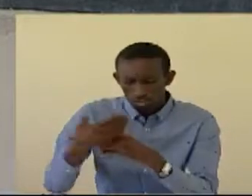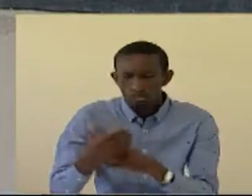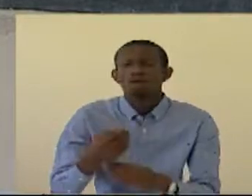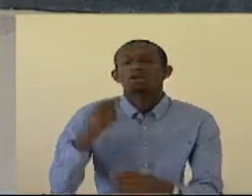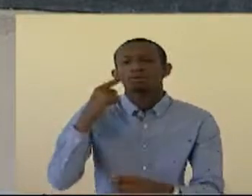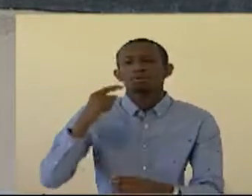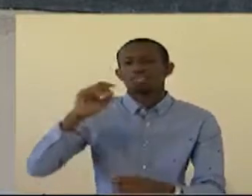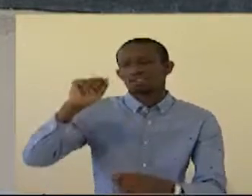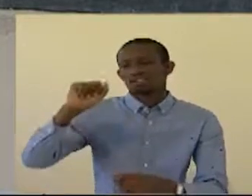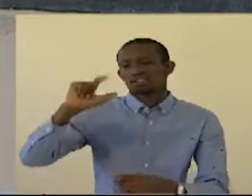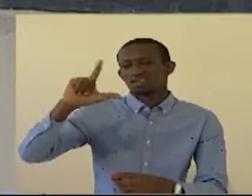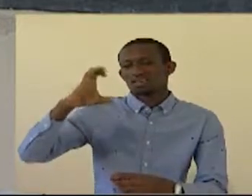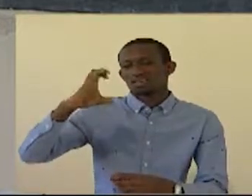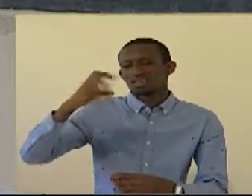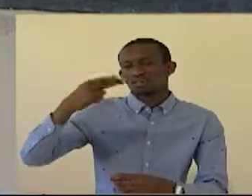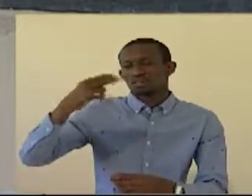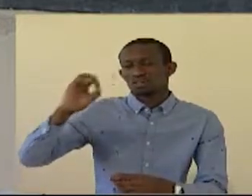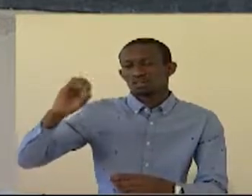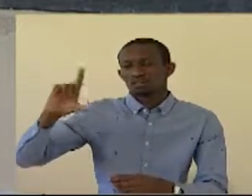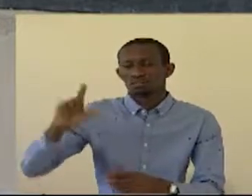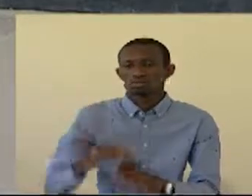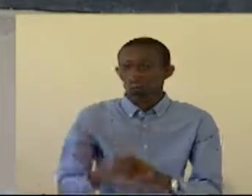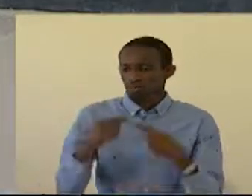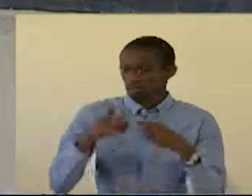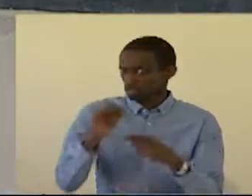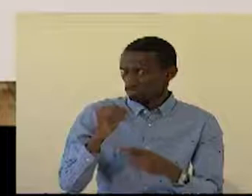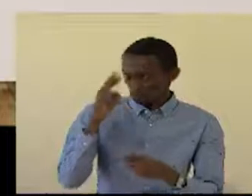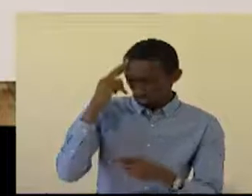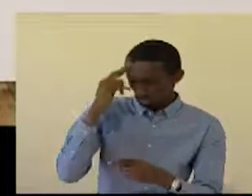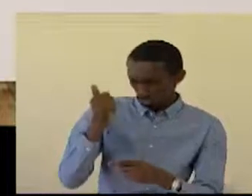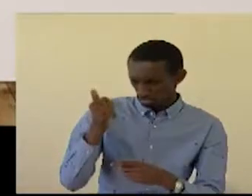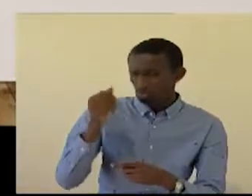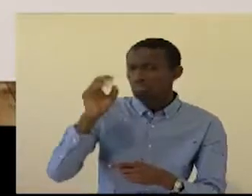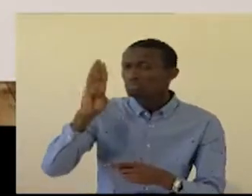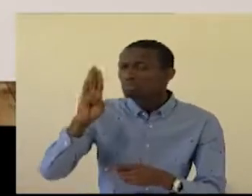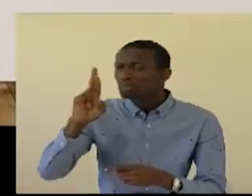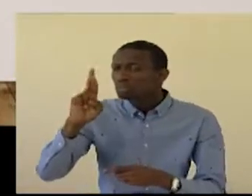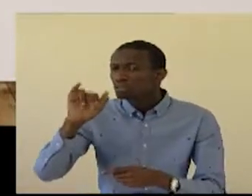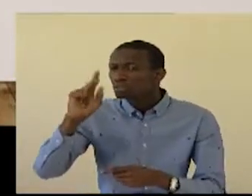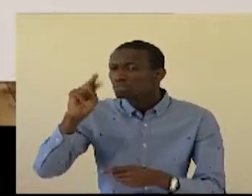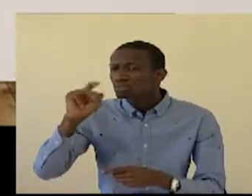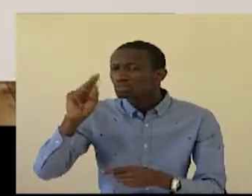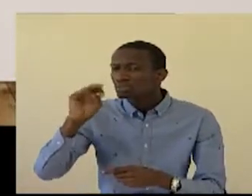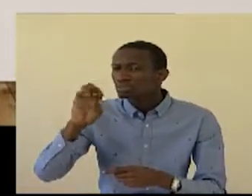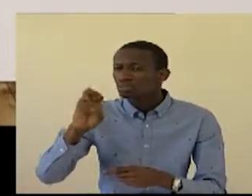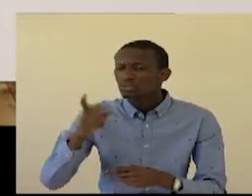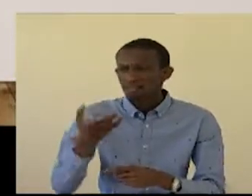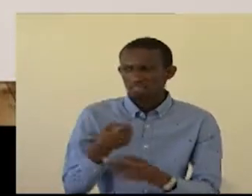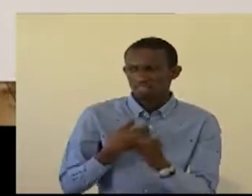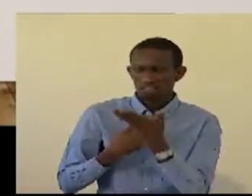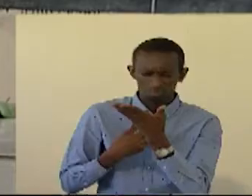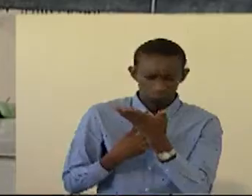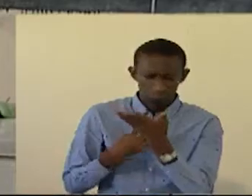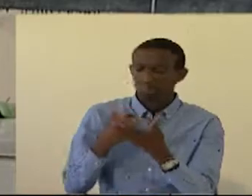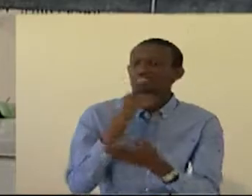alcohol. But of course, if you remember butanol has this. Let me write